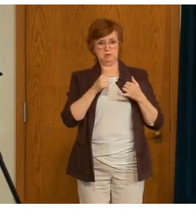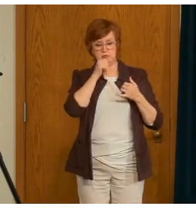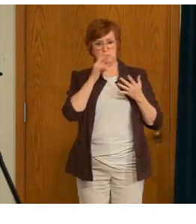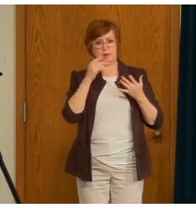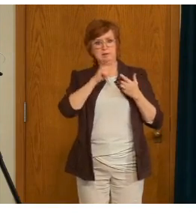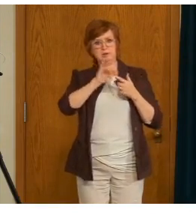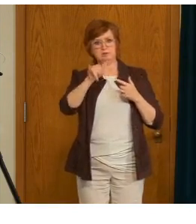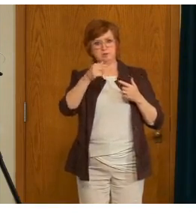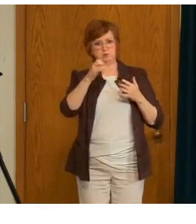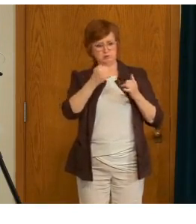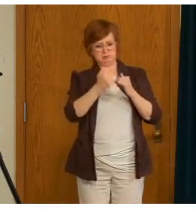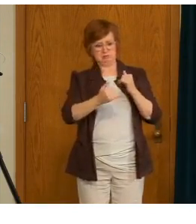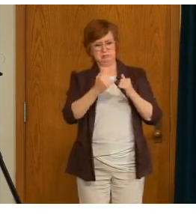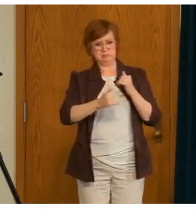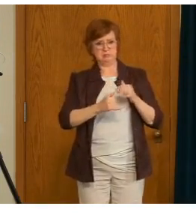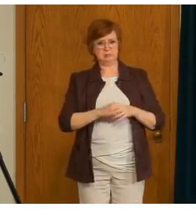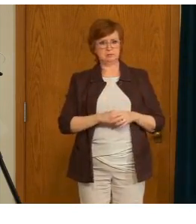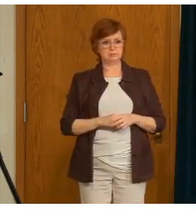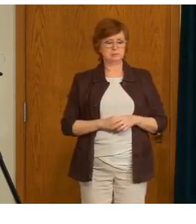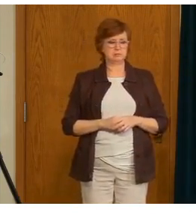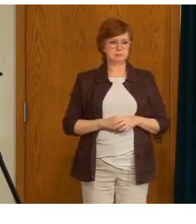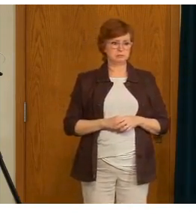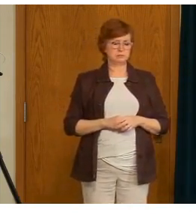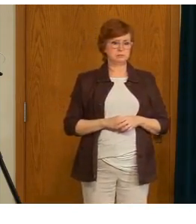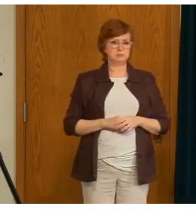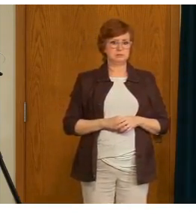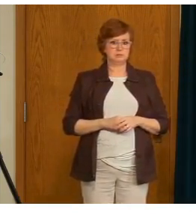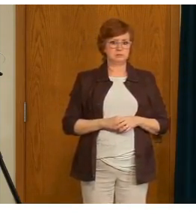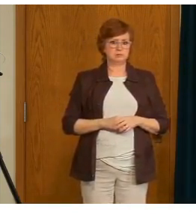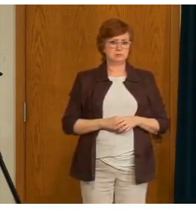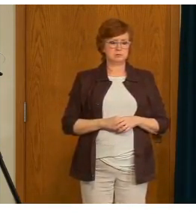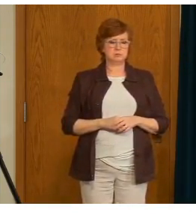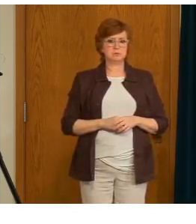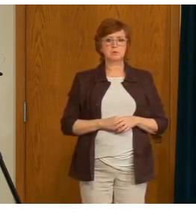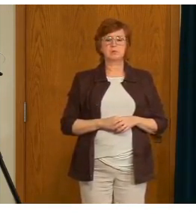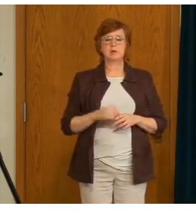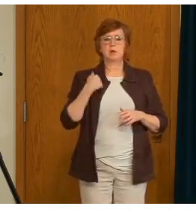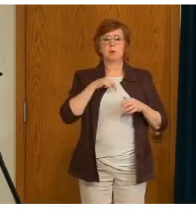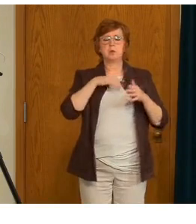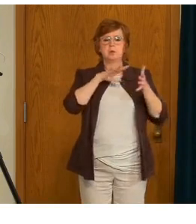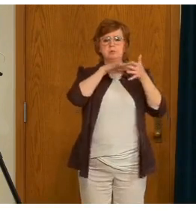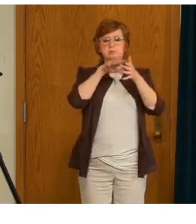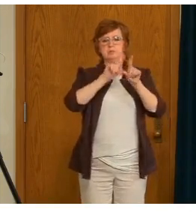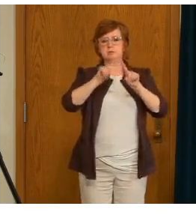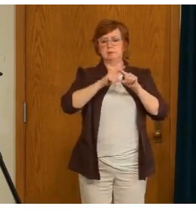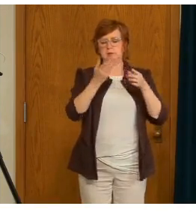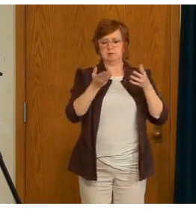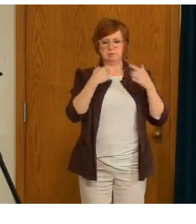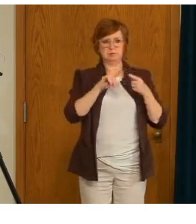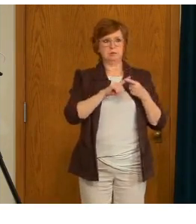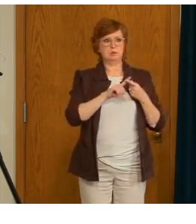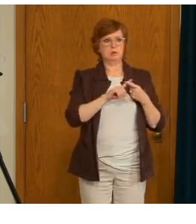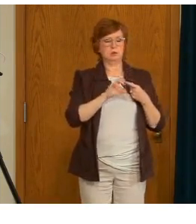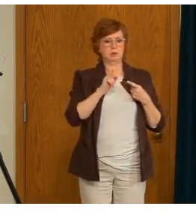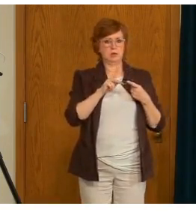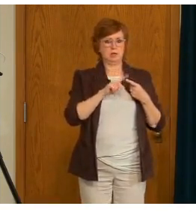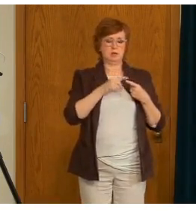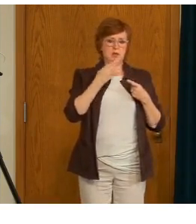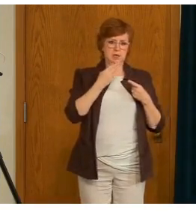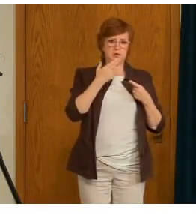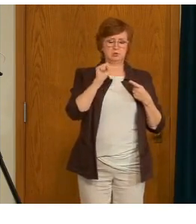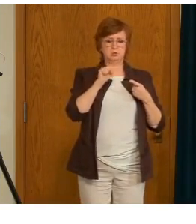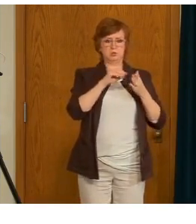ensure that those students are protected? Well, we looked at a few things. We looked at obviously the high school kids will be, the high school youths